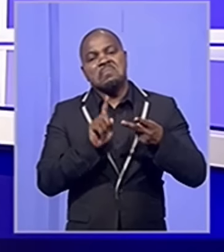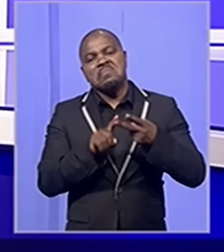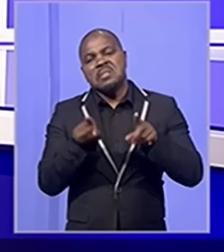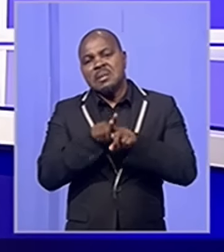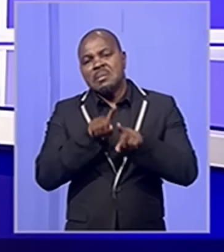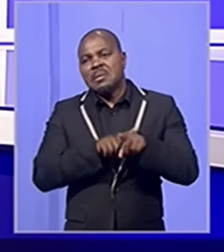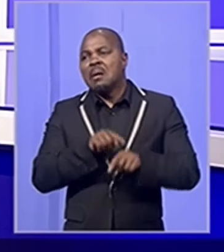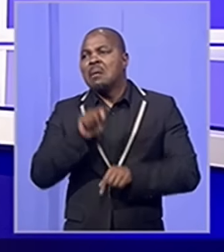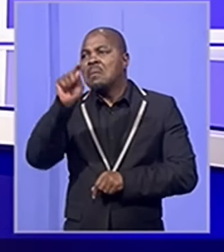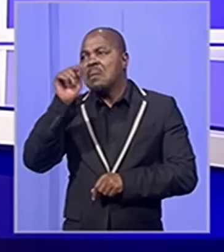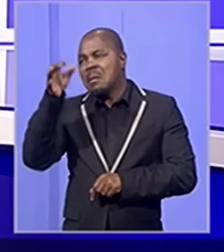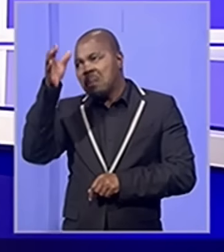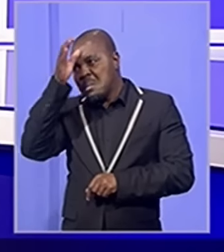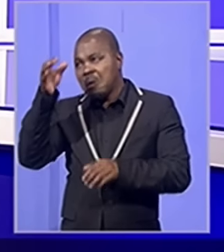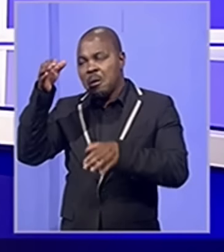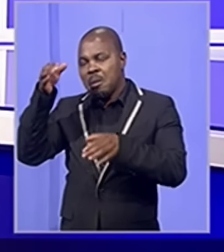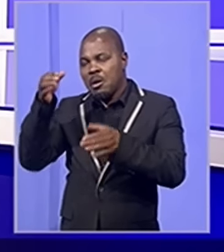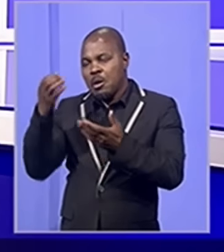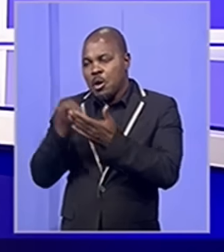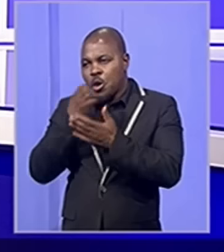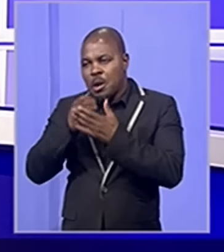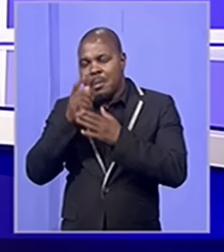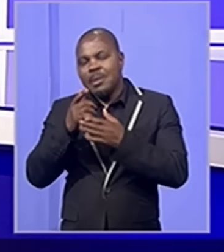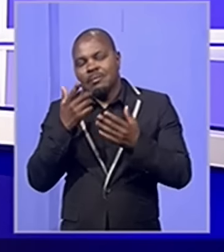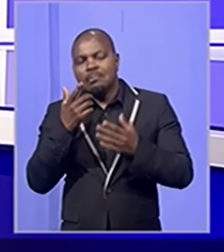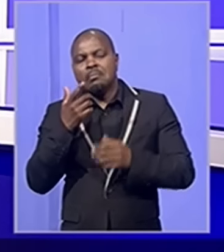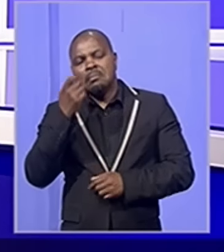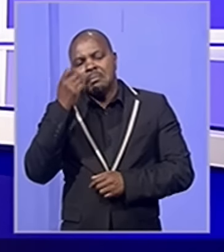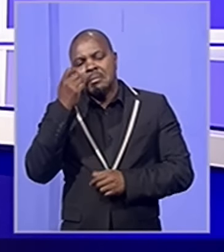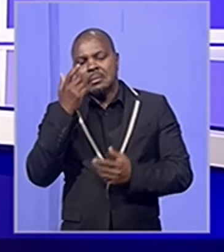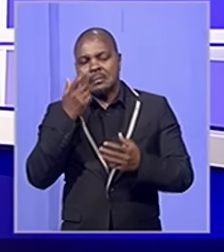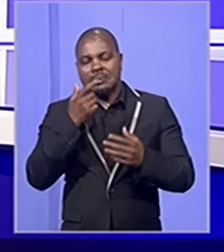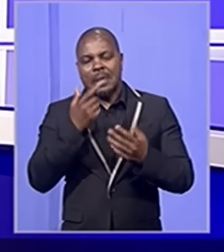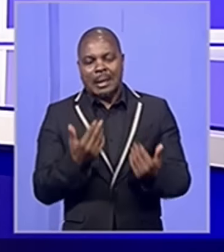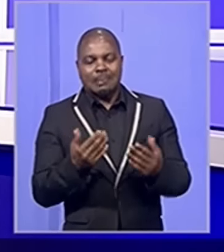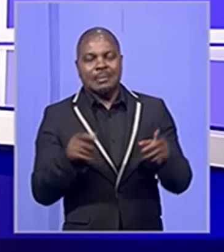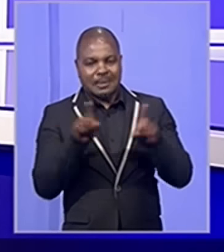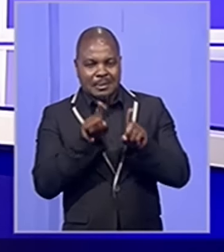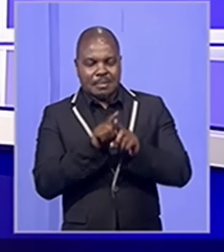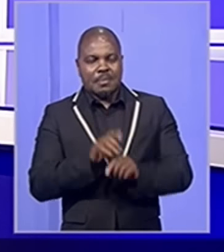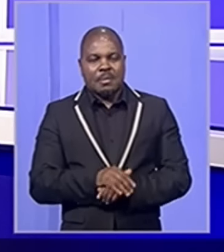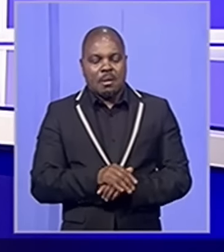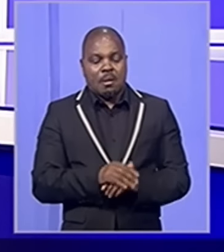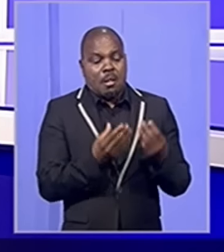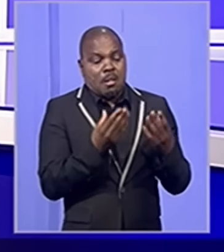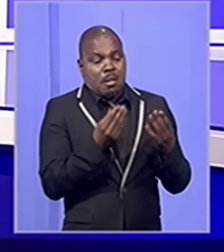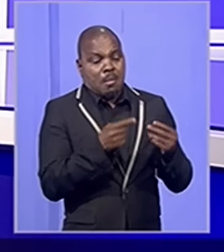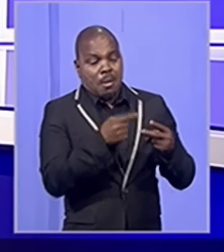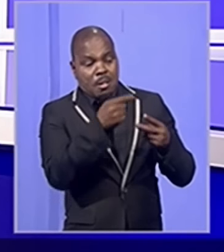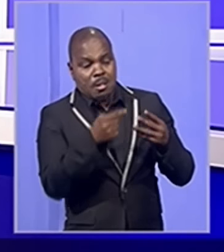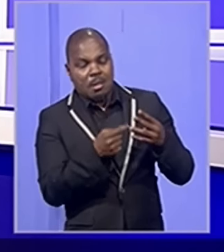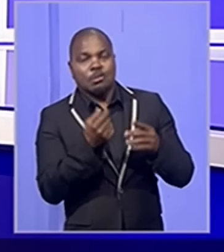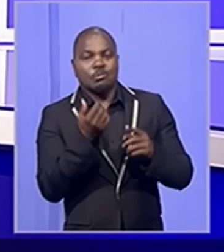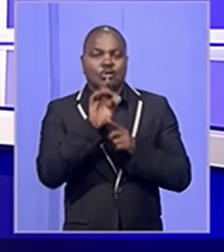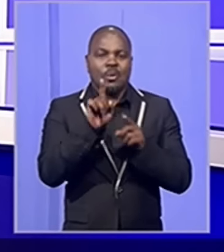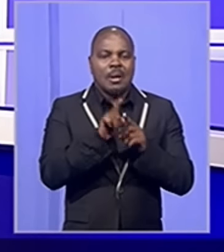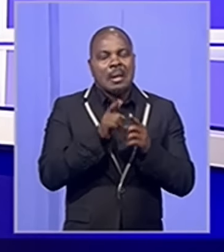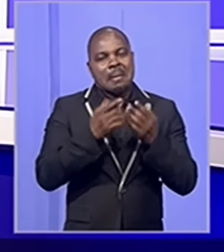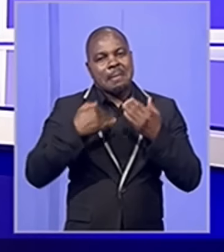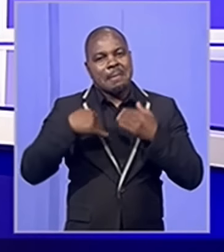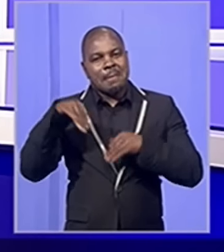tse baitseanape ba ikonomi ba neng ba natso. Dipalopalo tse tsa sešweng di tlhalositswe jaaka go ribologa ga motsi